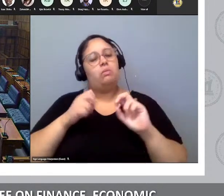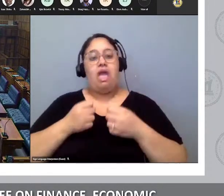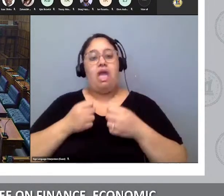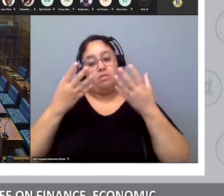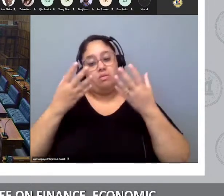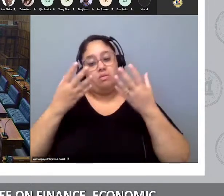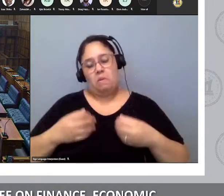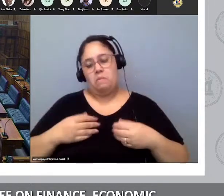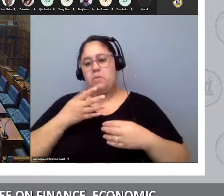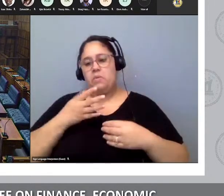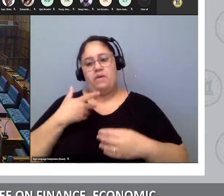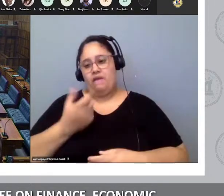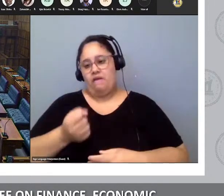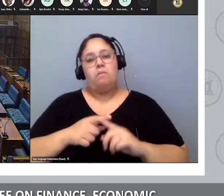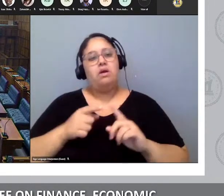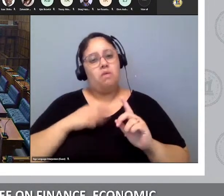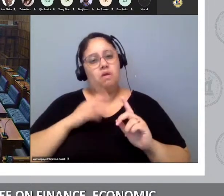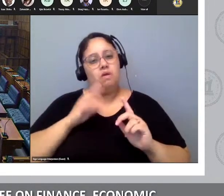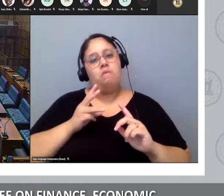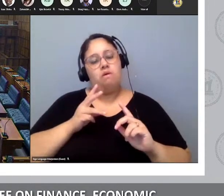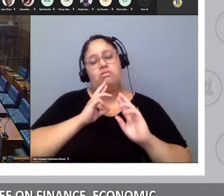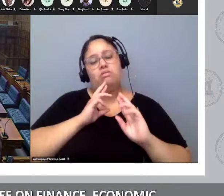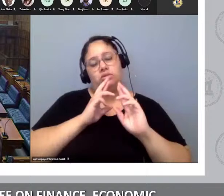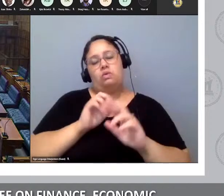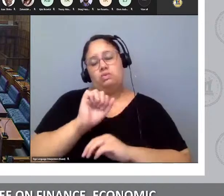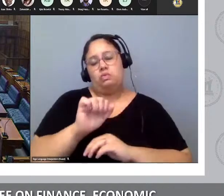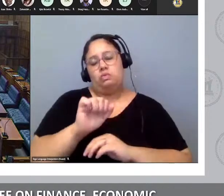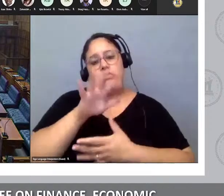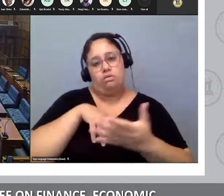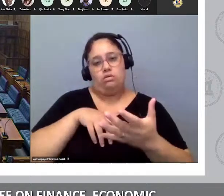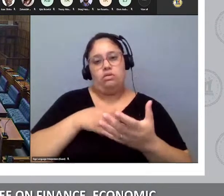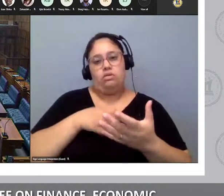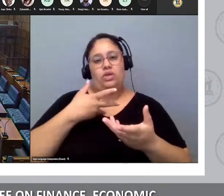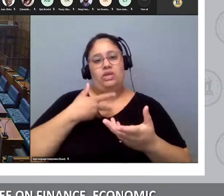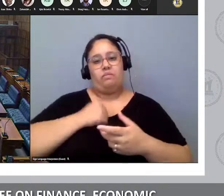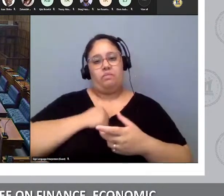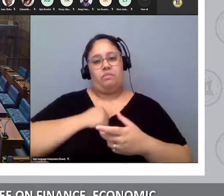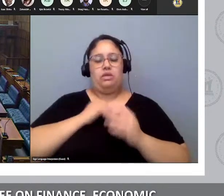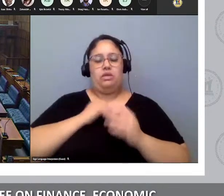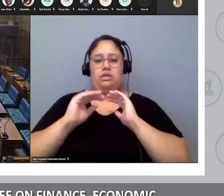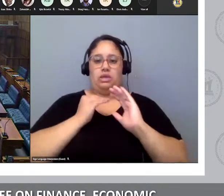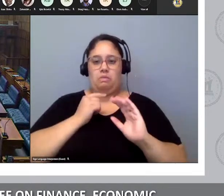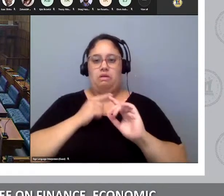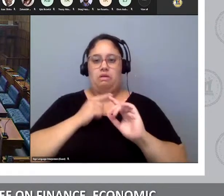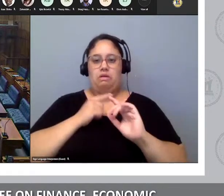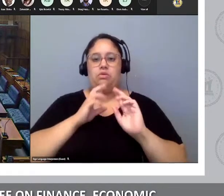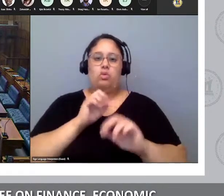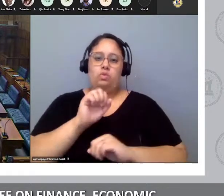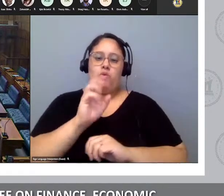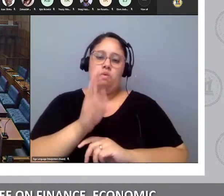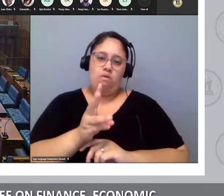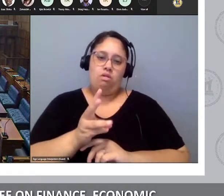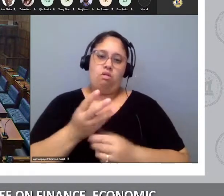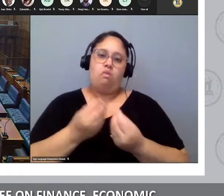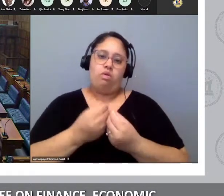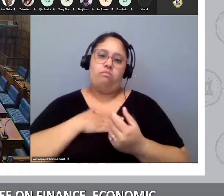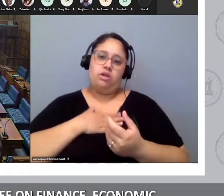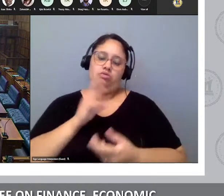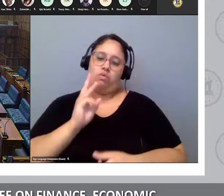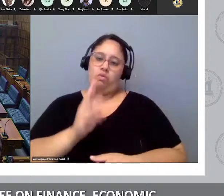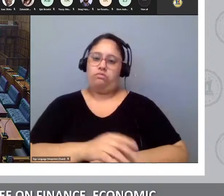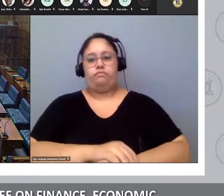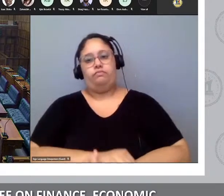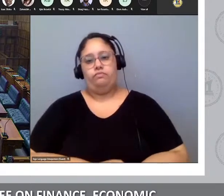off hand but I will certainly respond to you uh if you just send me an email and I'll respond to you with with